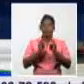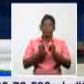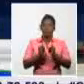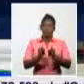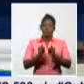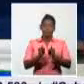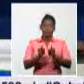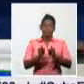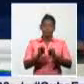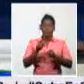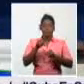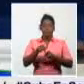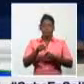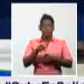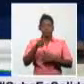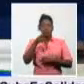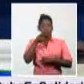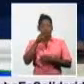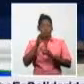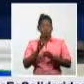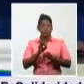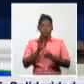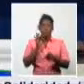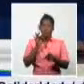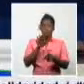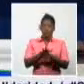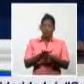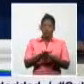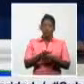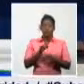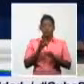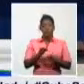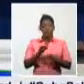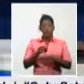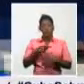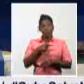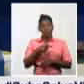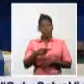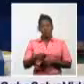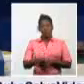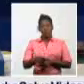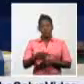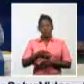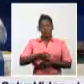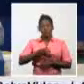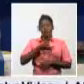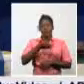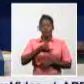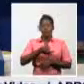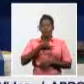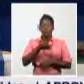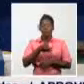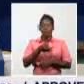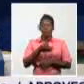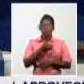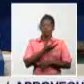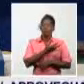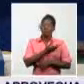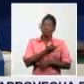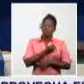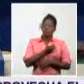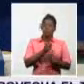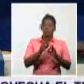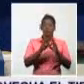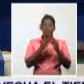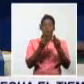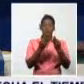Good morning to you and to all those who tune in every morning. We start our briefing giving our condolences